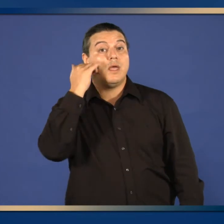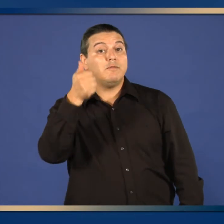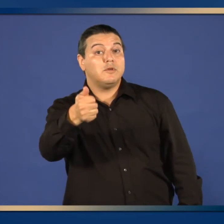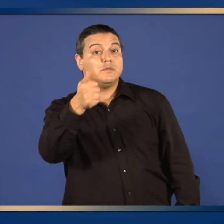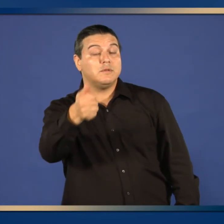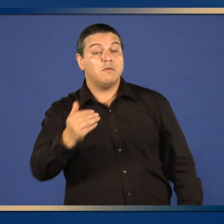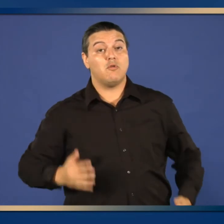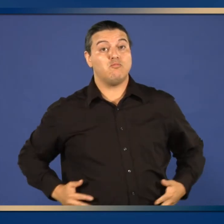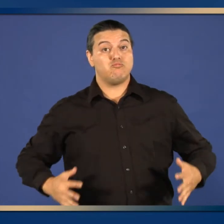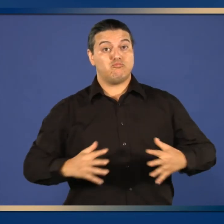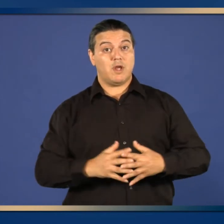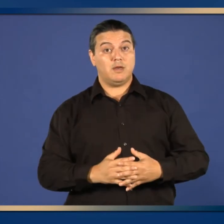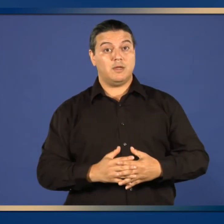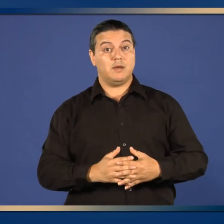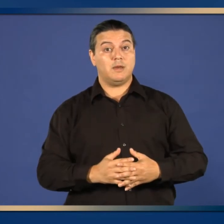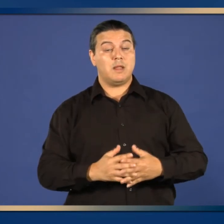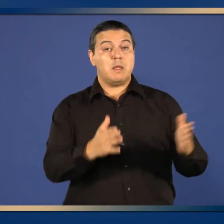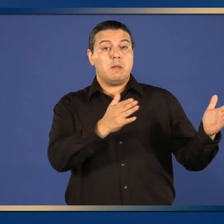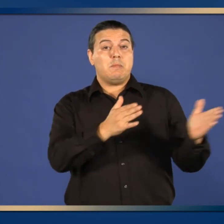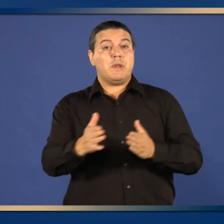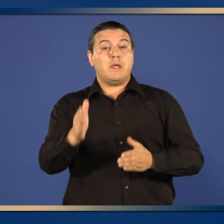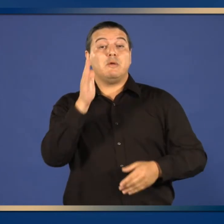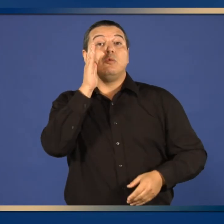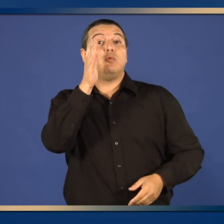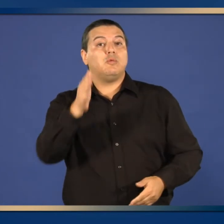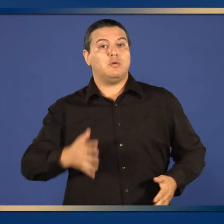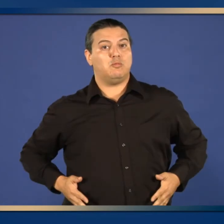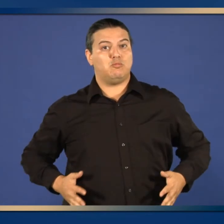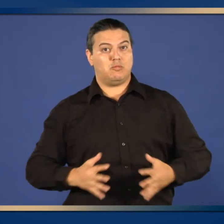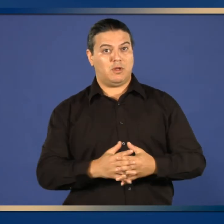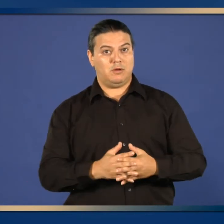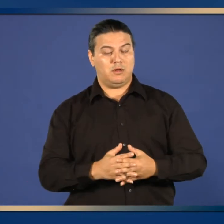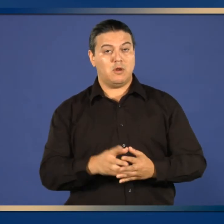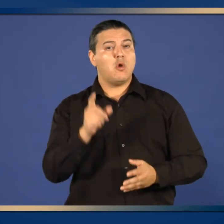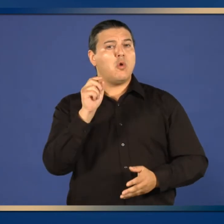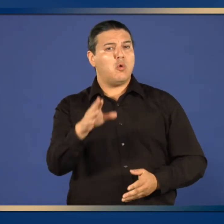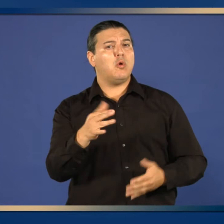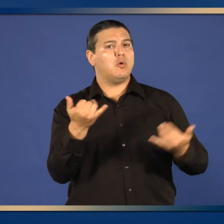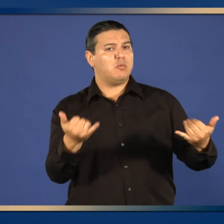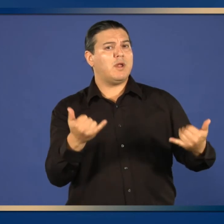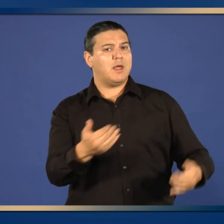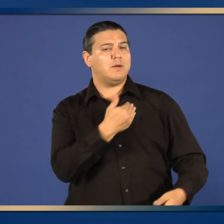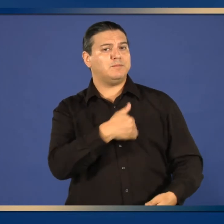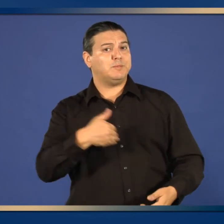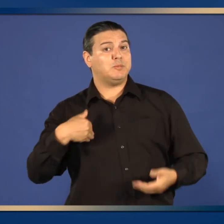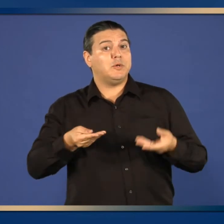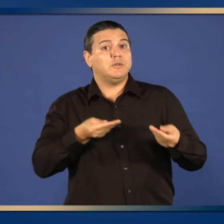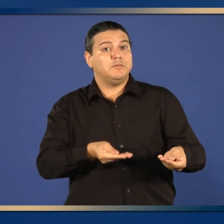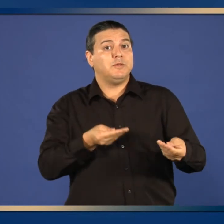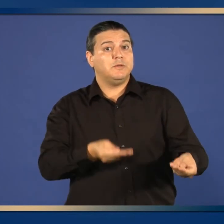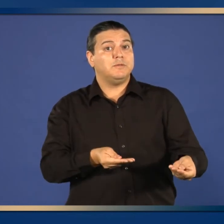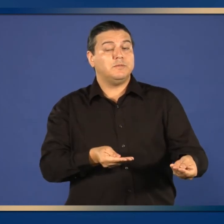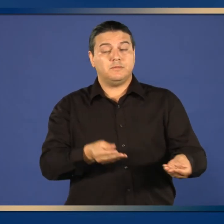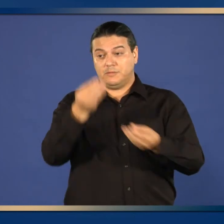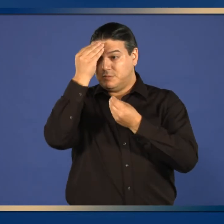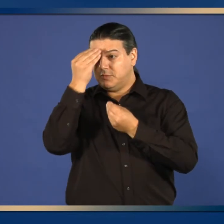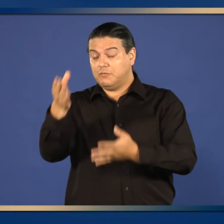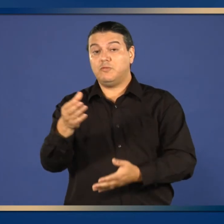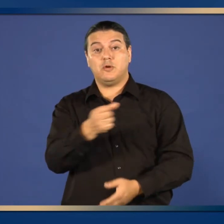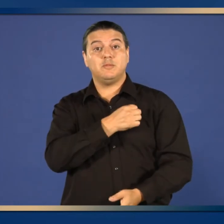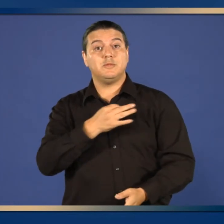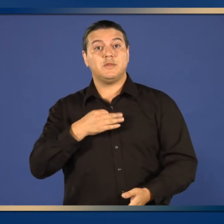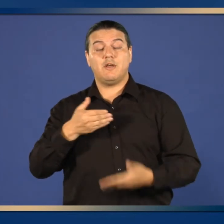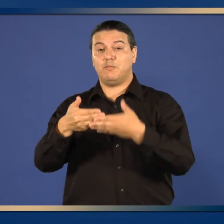If you are pregnant, planning to become pregnant, or nursing, advise clinical staff before you